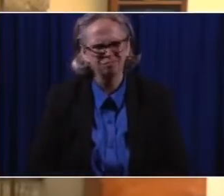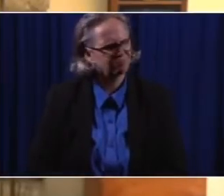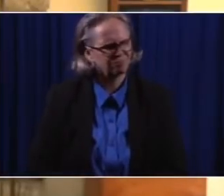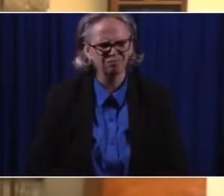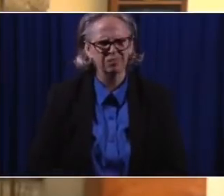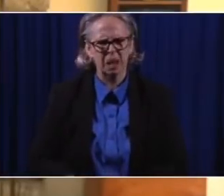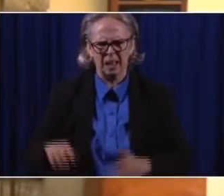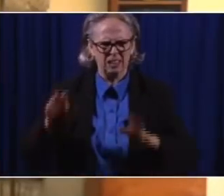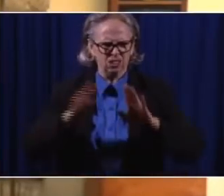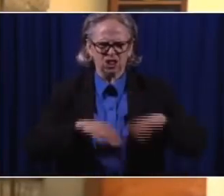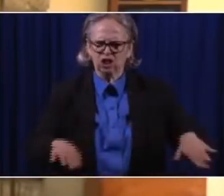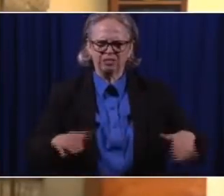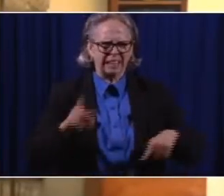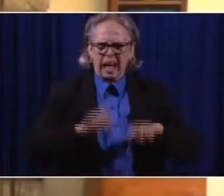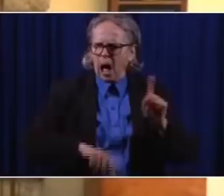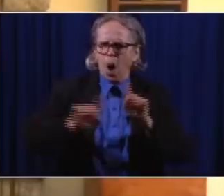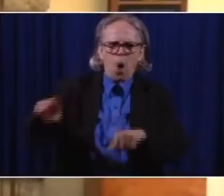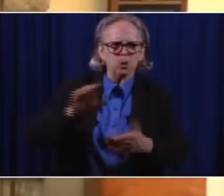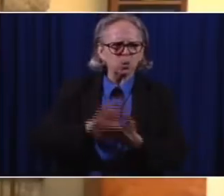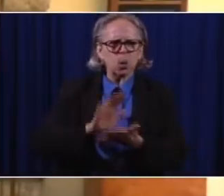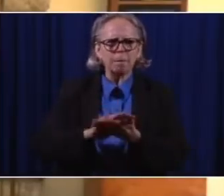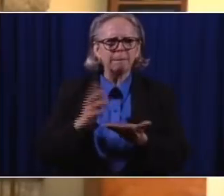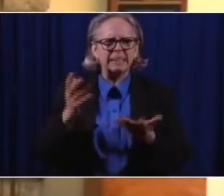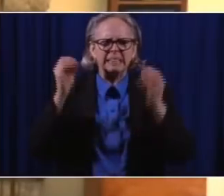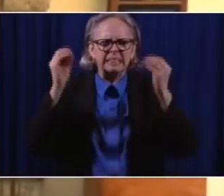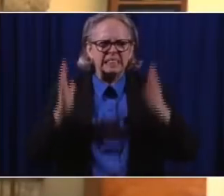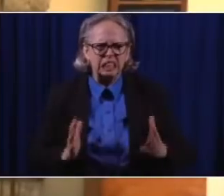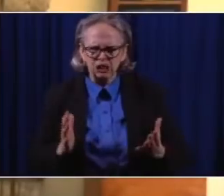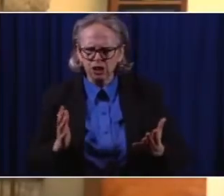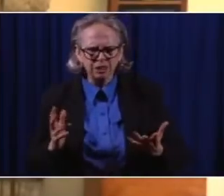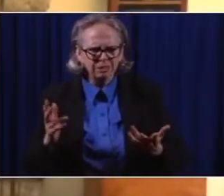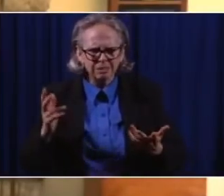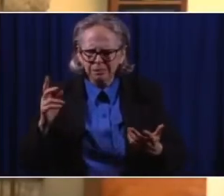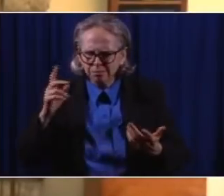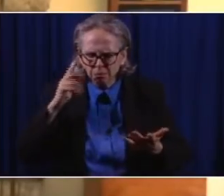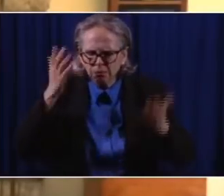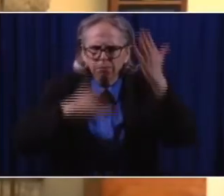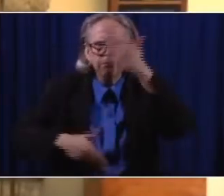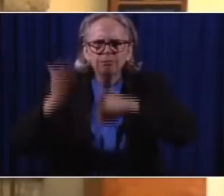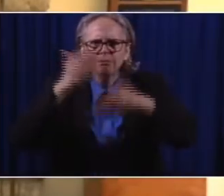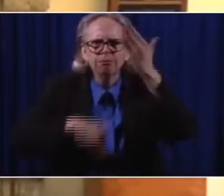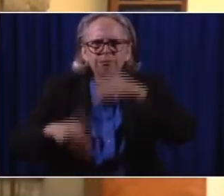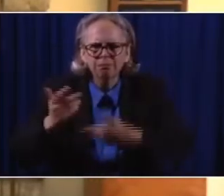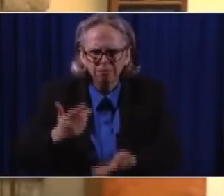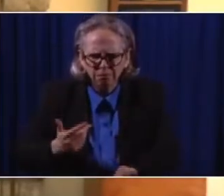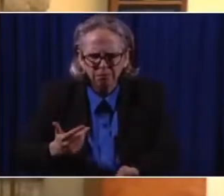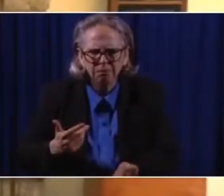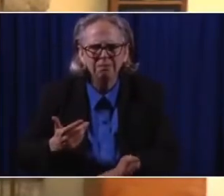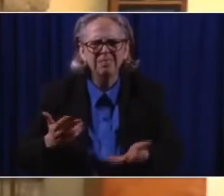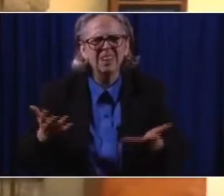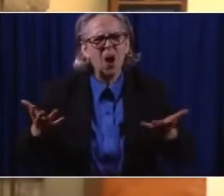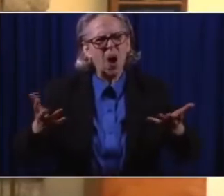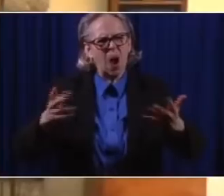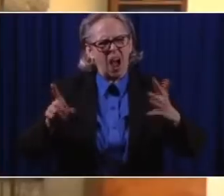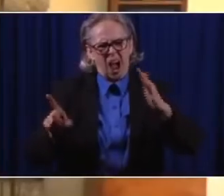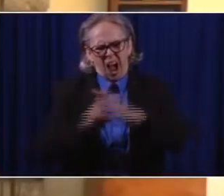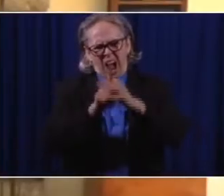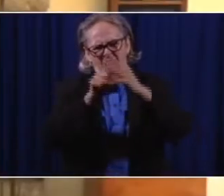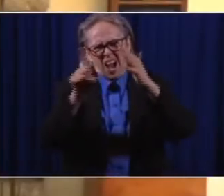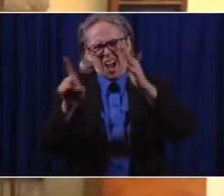it to the local children's services. So tremendous penalty, tremendous damage is done when there's a shutdown.